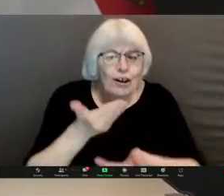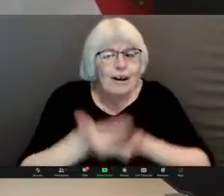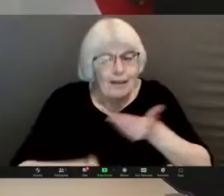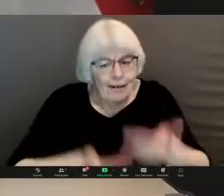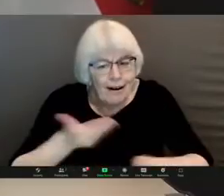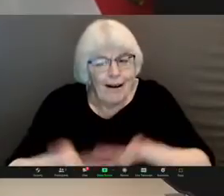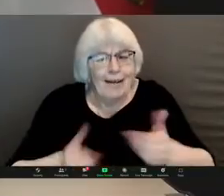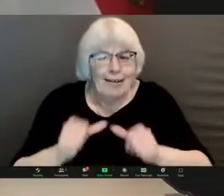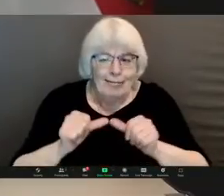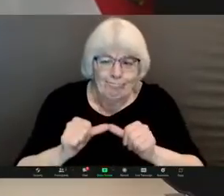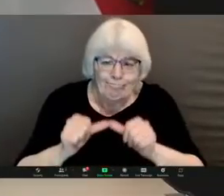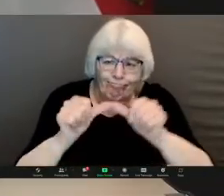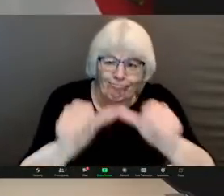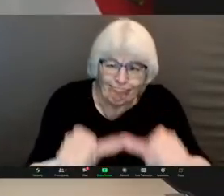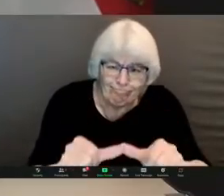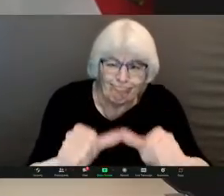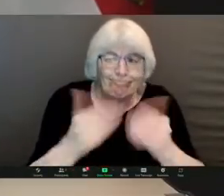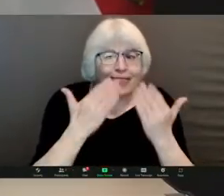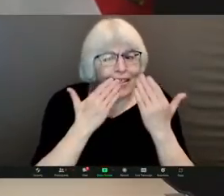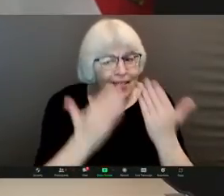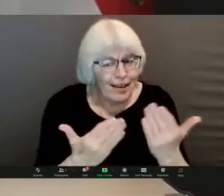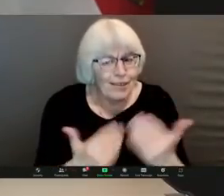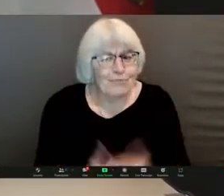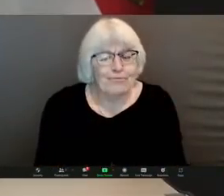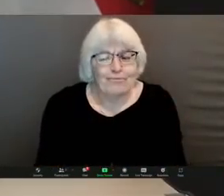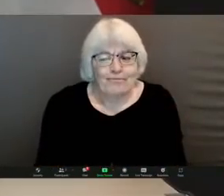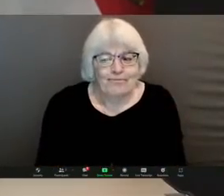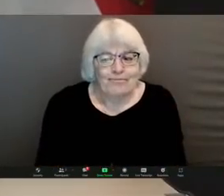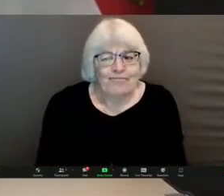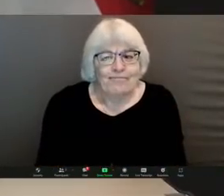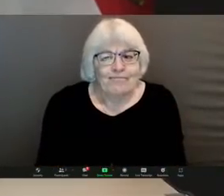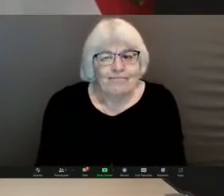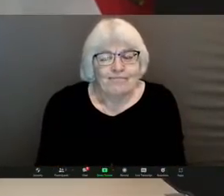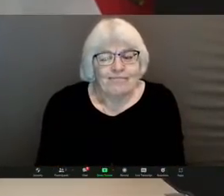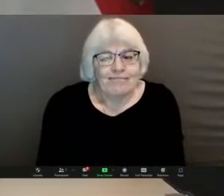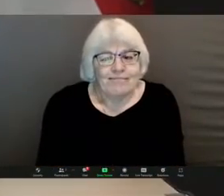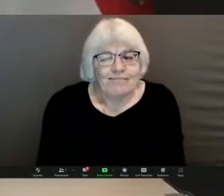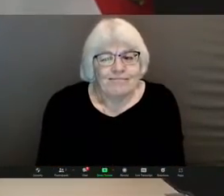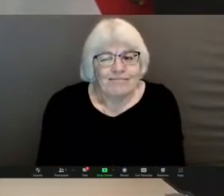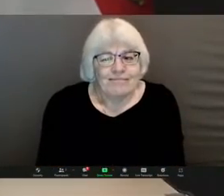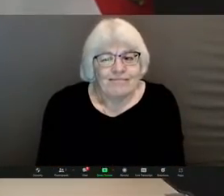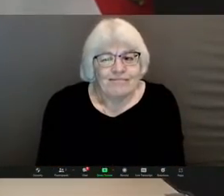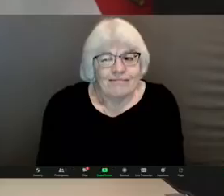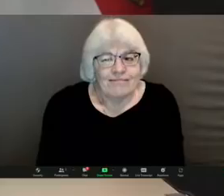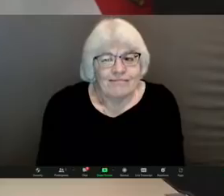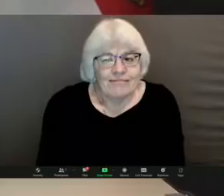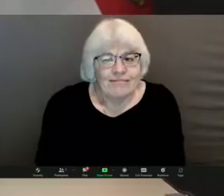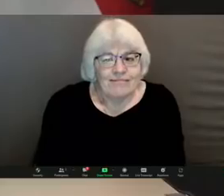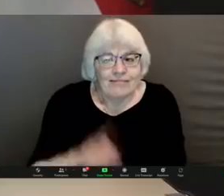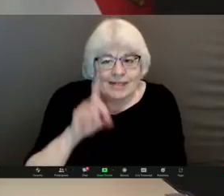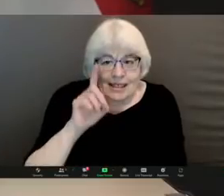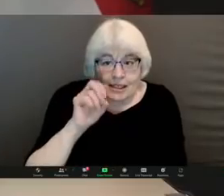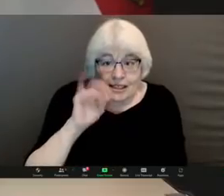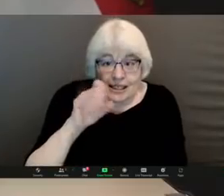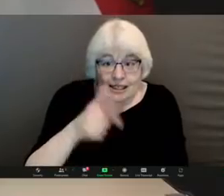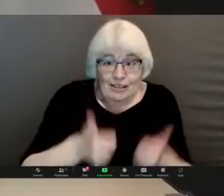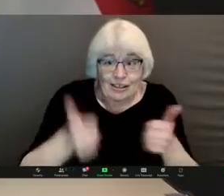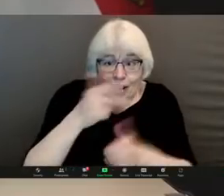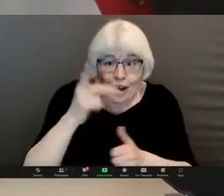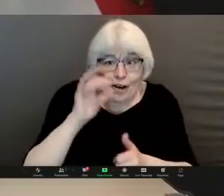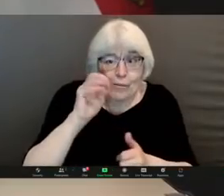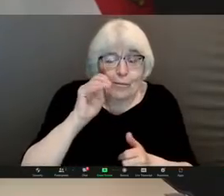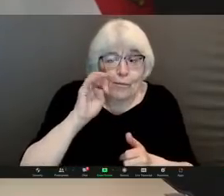start our questions from the media, perhaps with those who are live with us here. So Brian